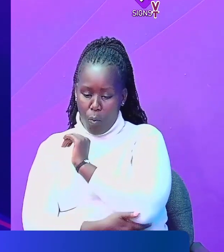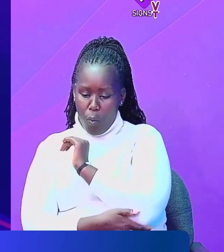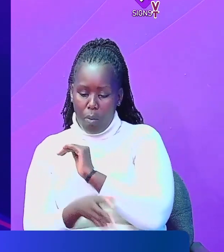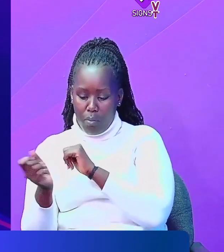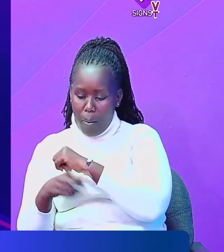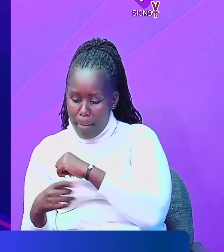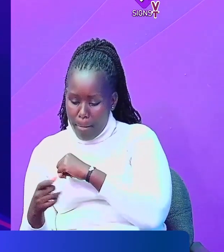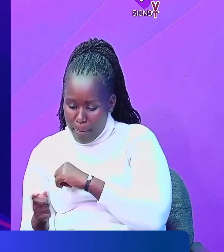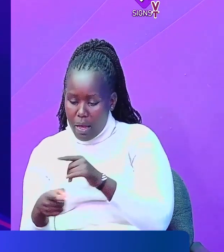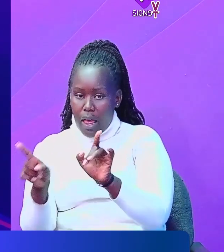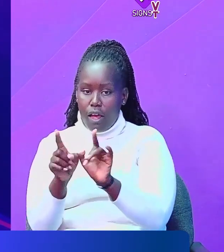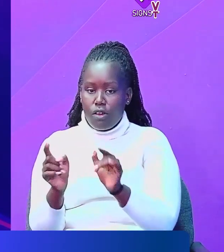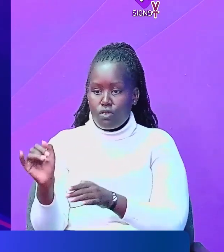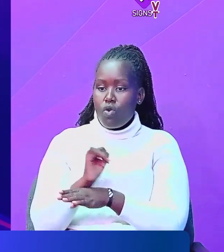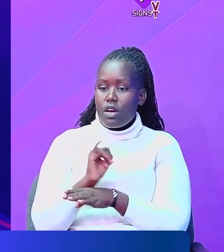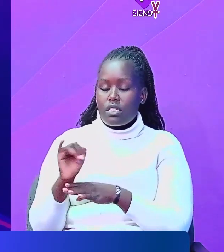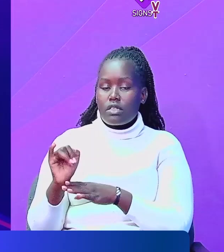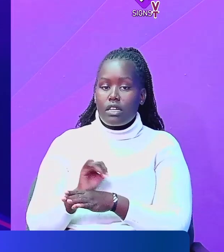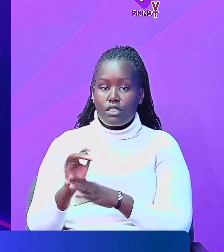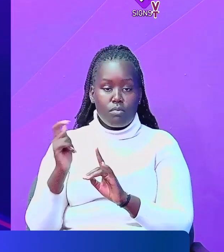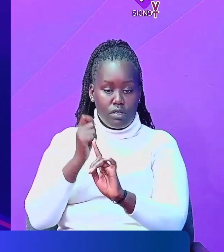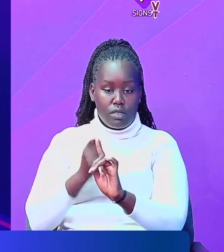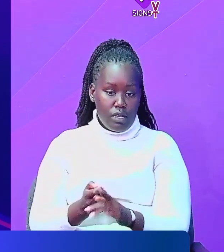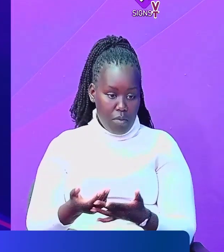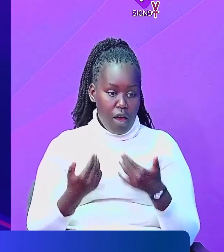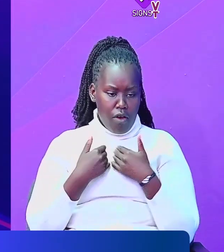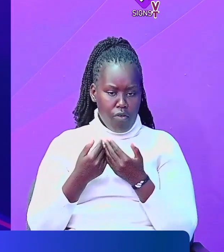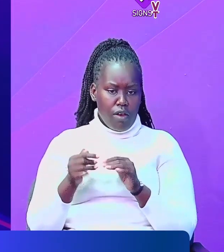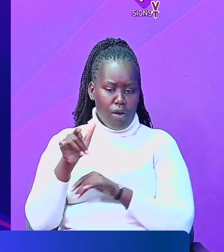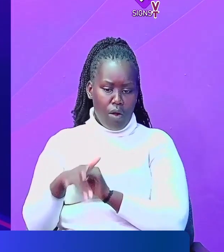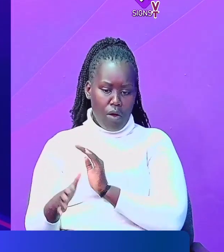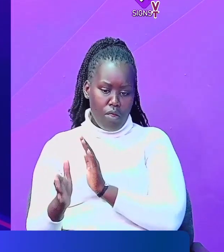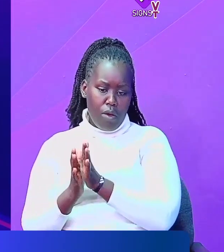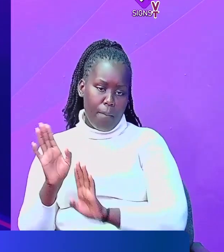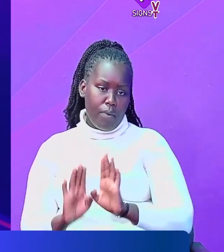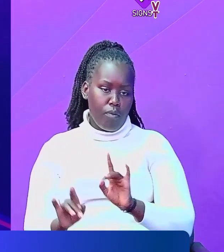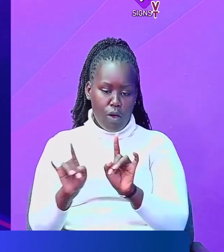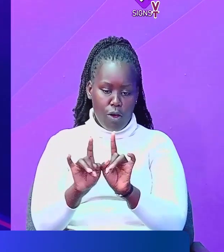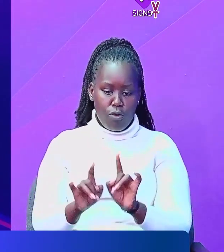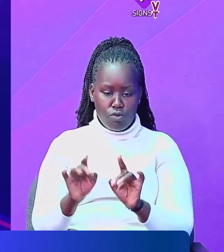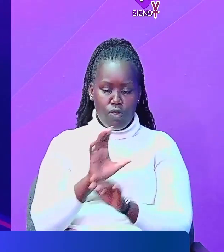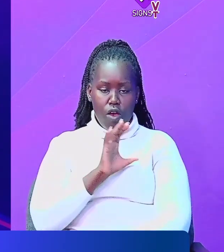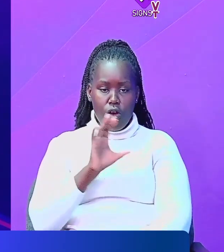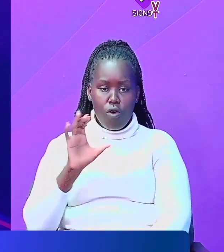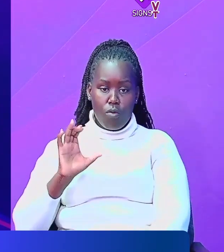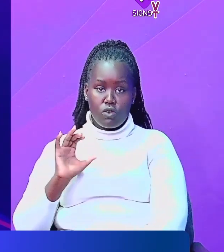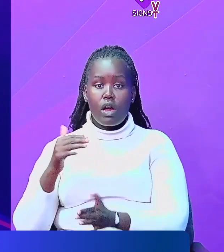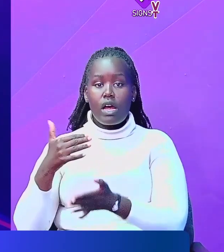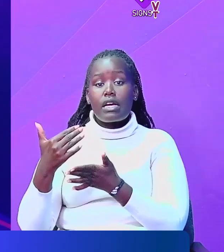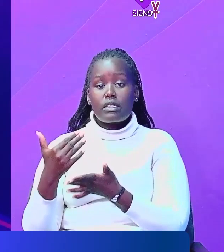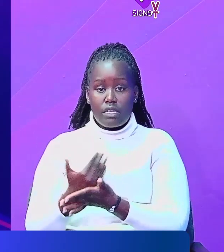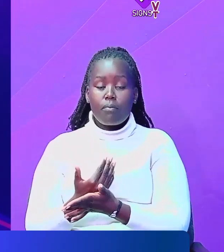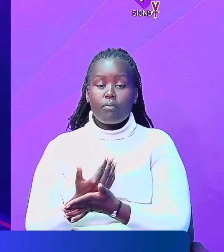internship terms, eroding morale and trust in the commission. Those are some. That